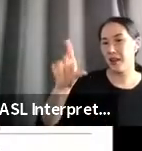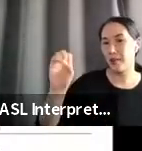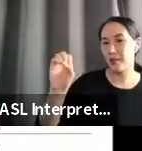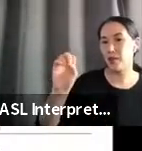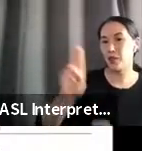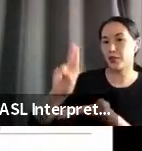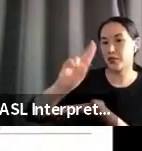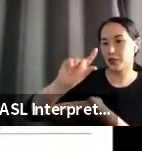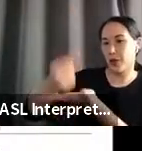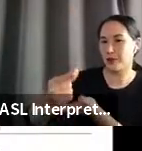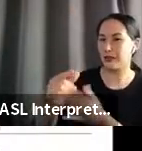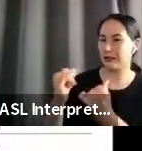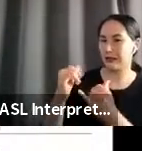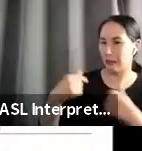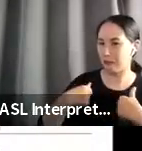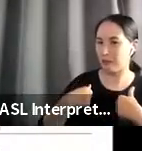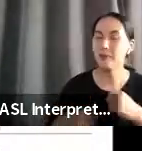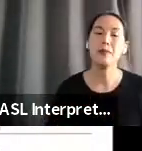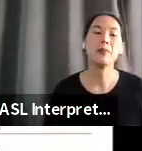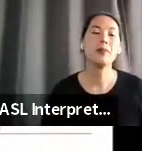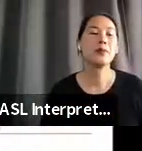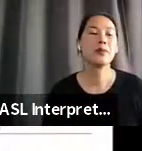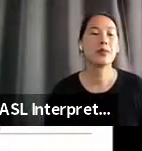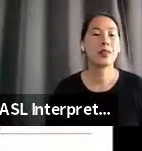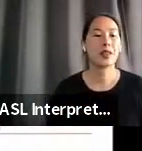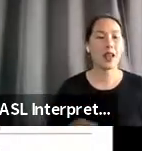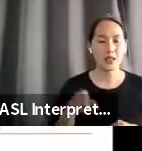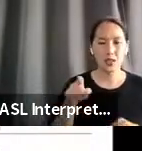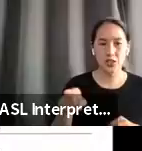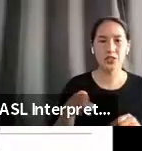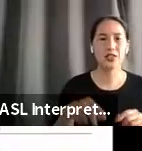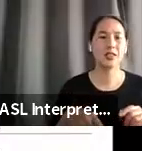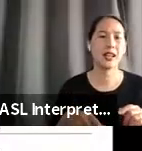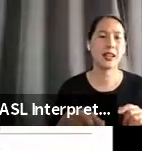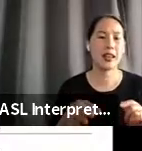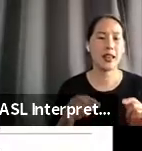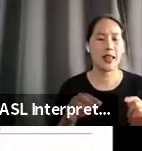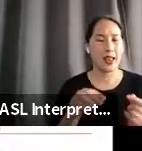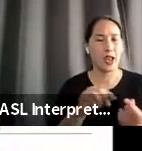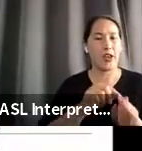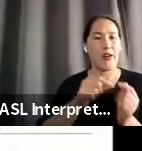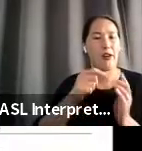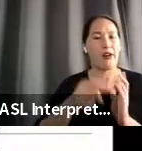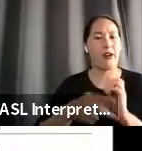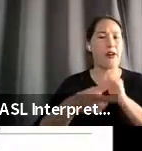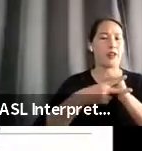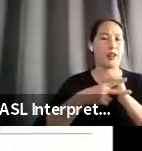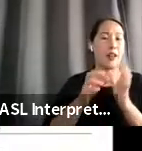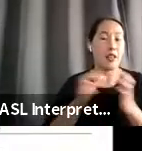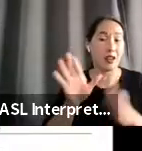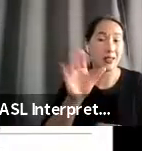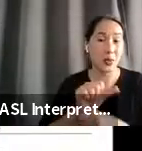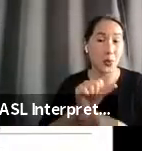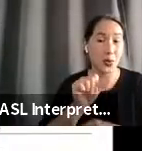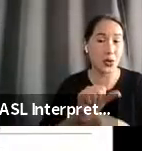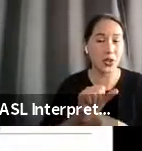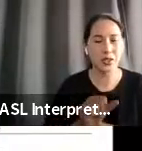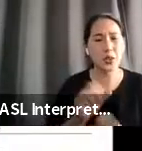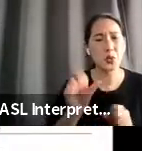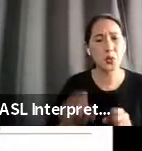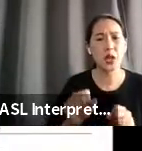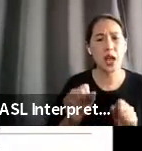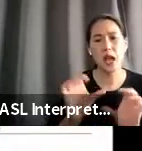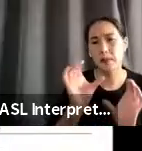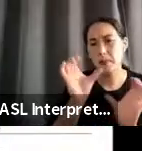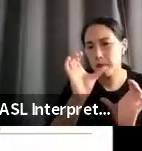has done a lot of nice stuff online, archiving some of CAV's work. And so you can look up Minju Bae